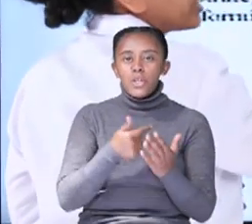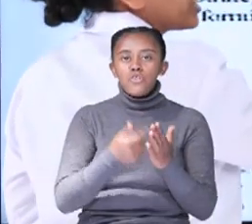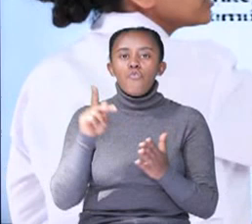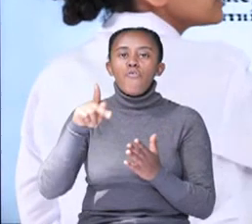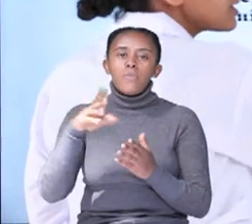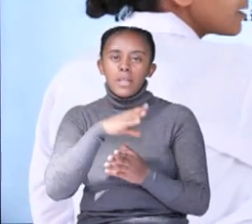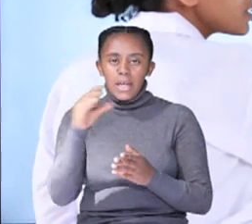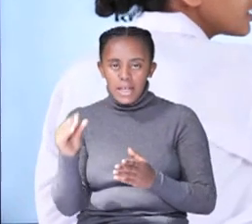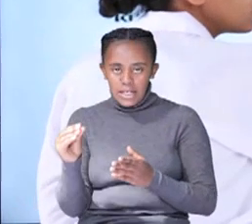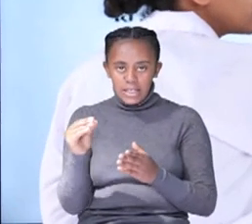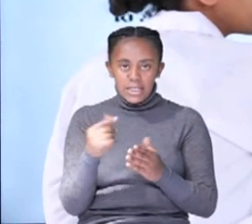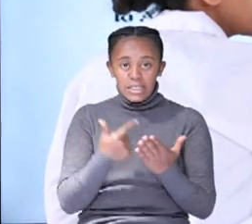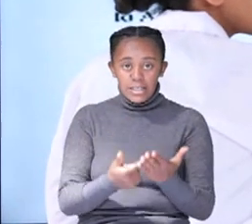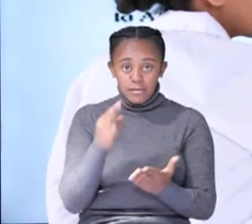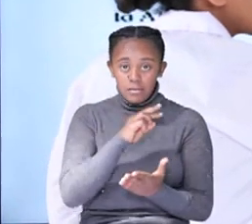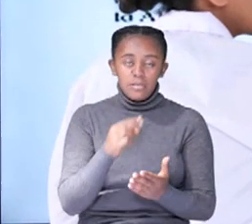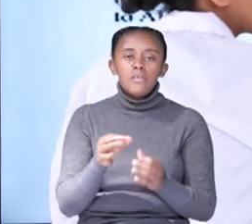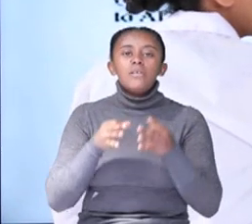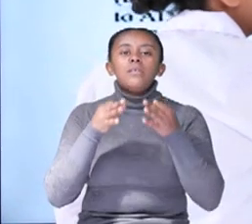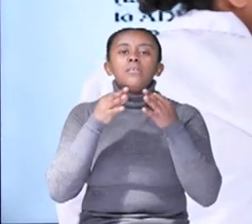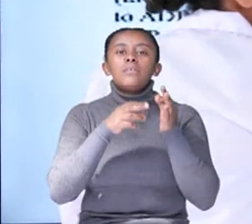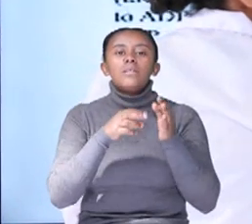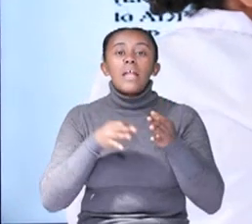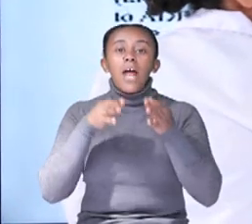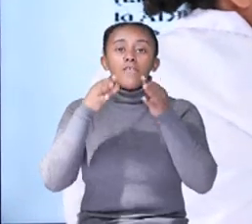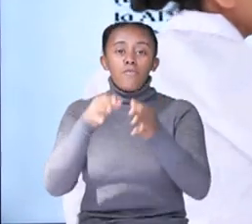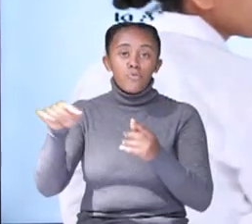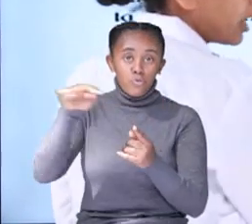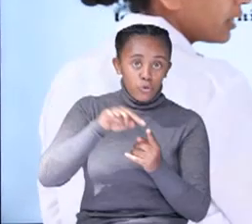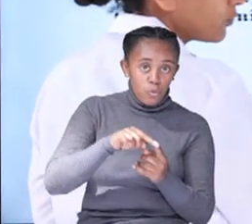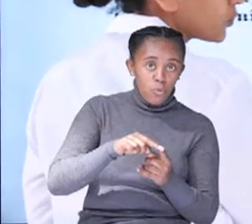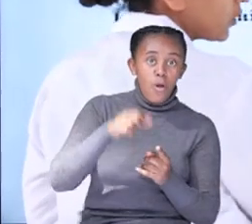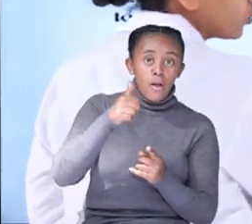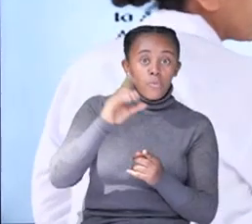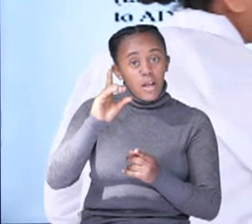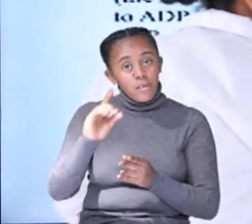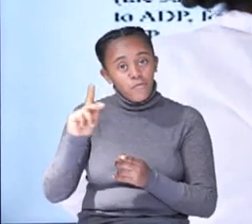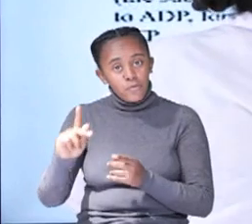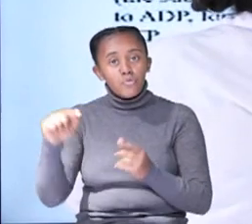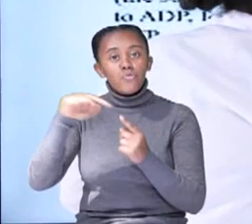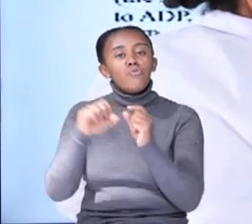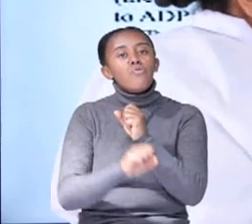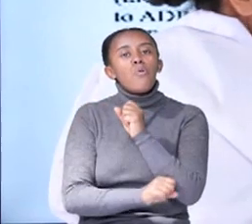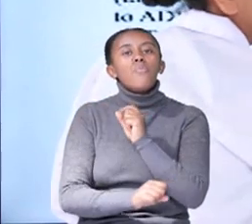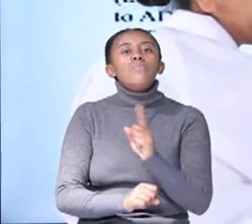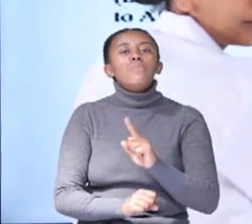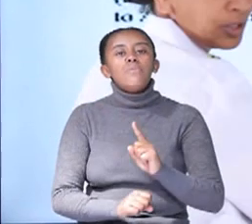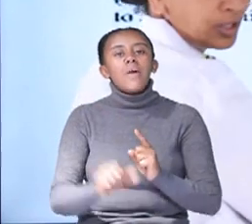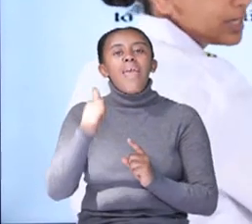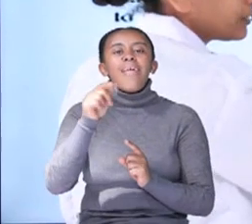phosphate, and this substrate will transfer the phosphate to adenosine diphosphate to form what? To